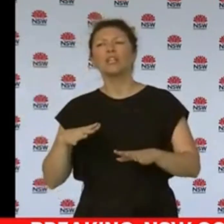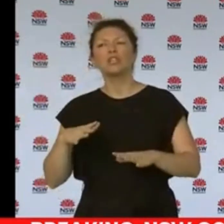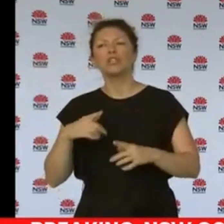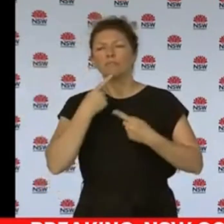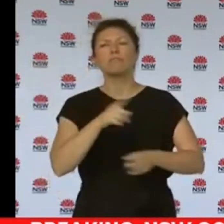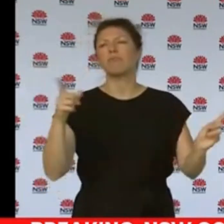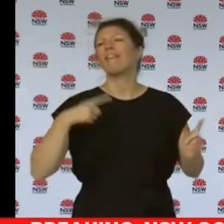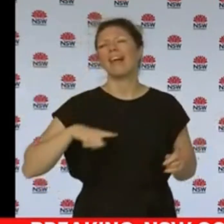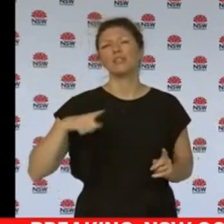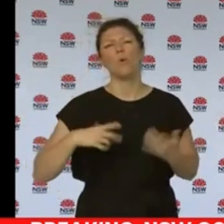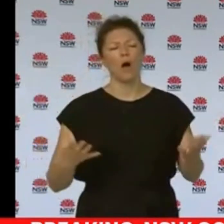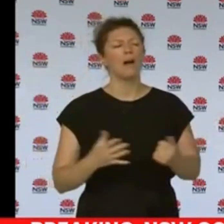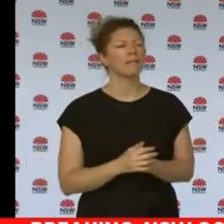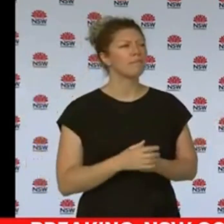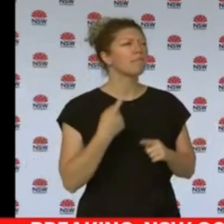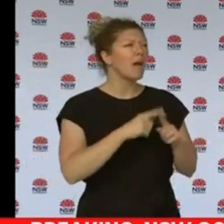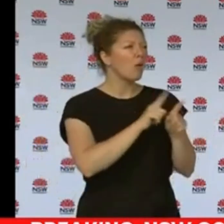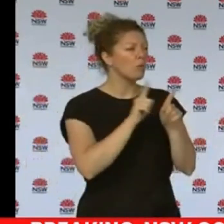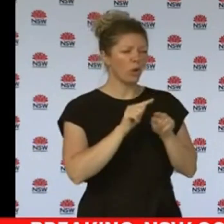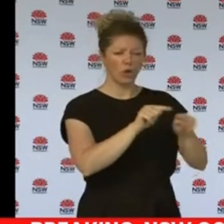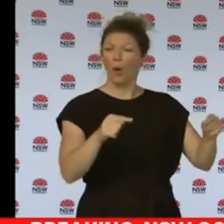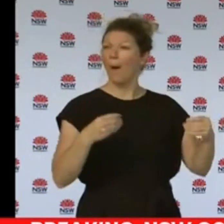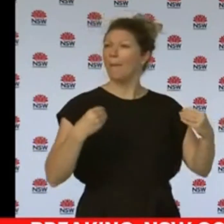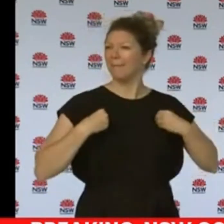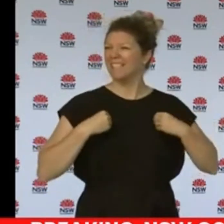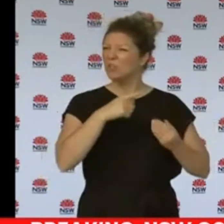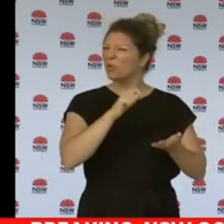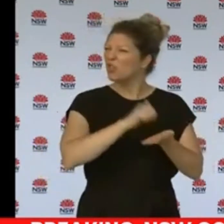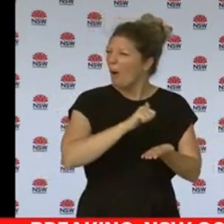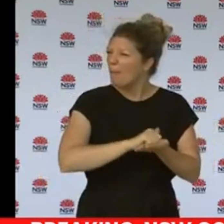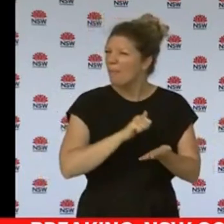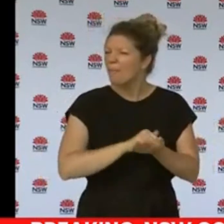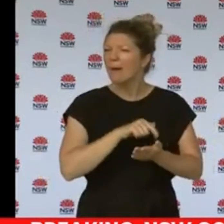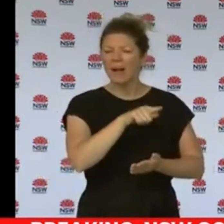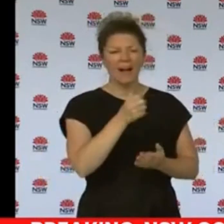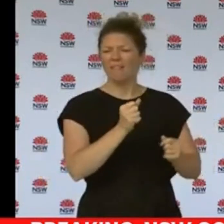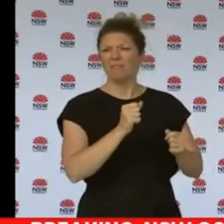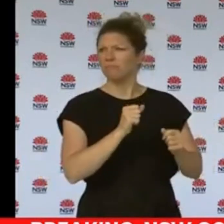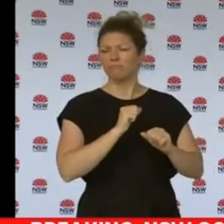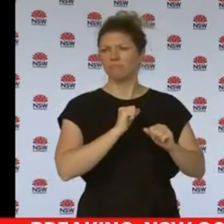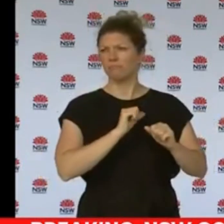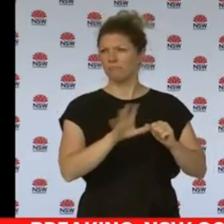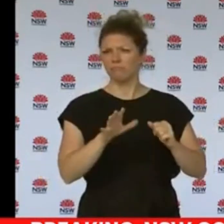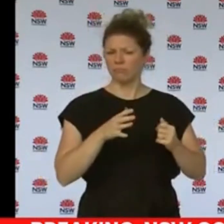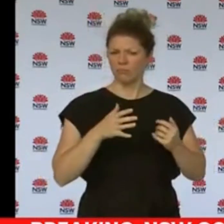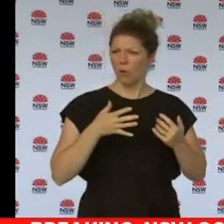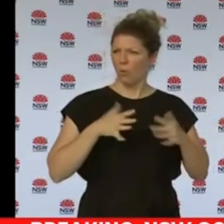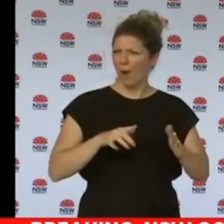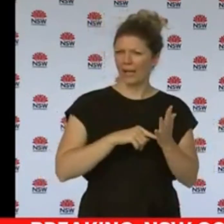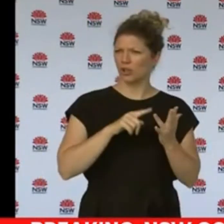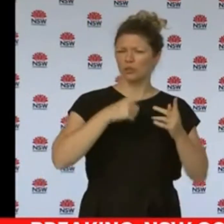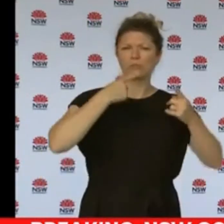those venue alerts. And can I also acknowledge the cooperation of business that have really been helpful in using a variety of different